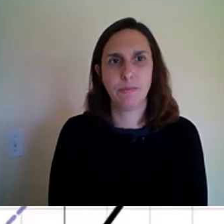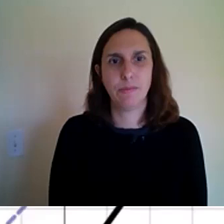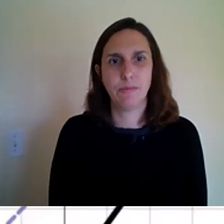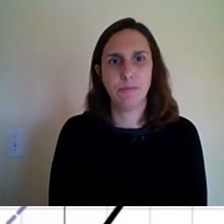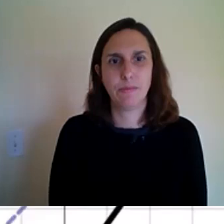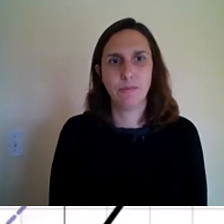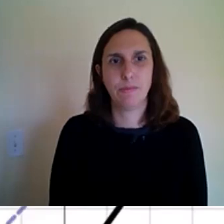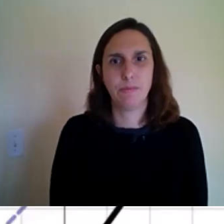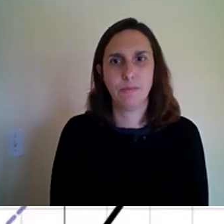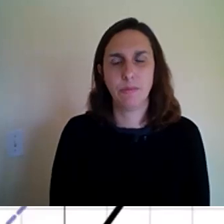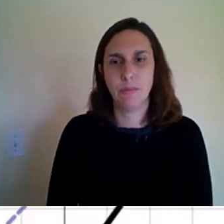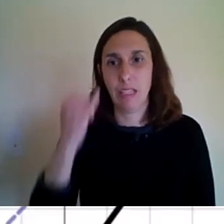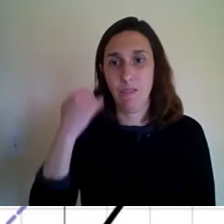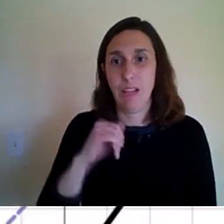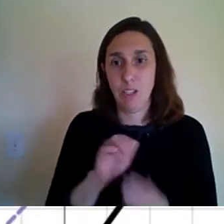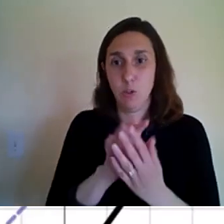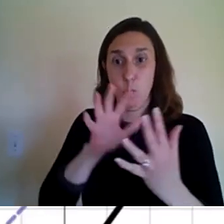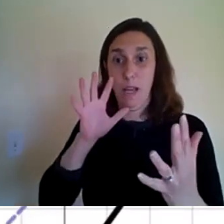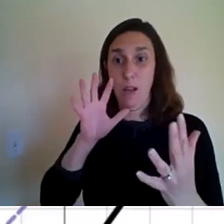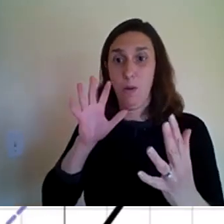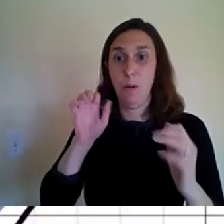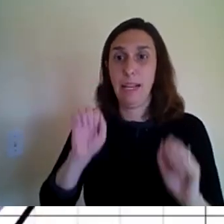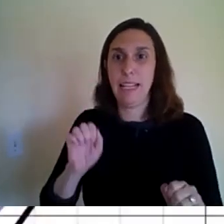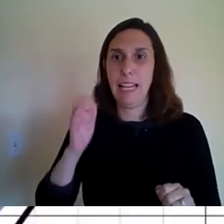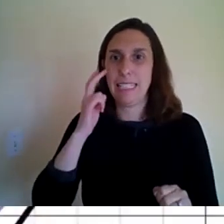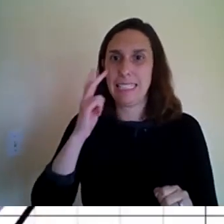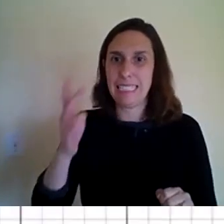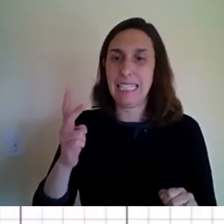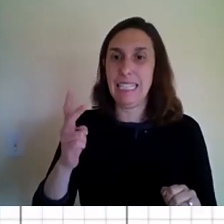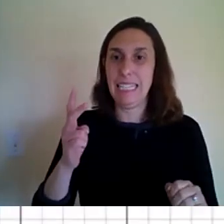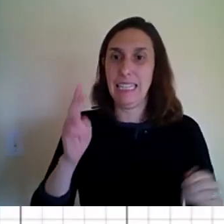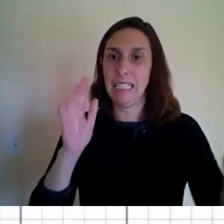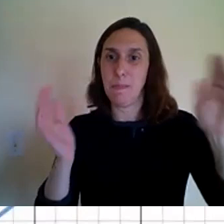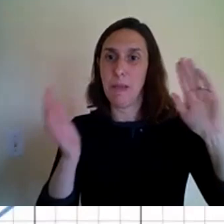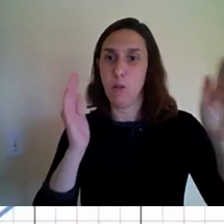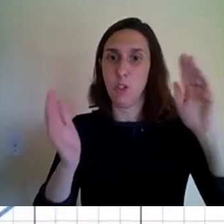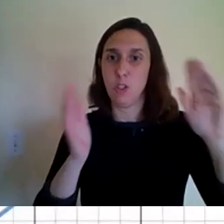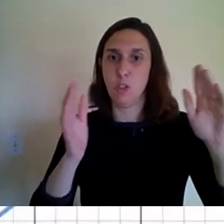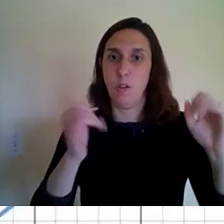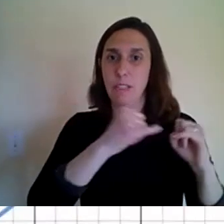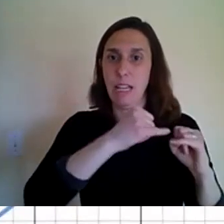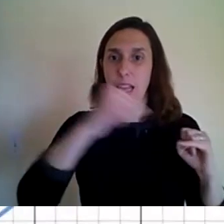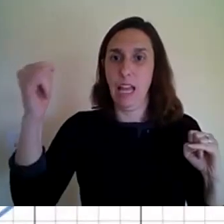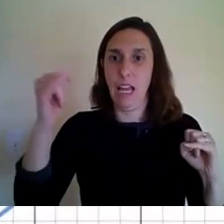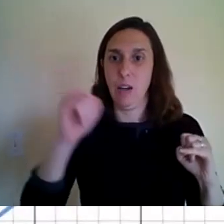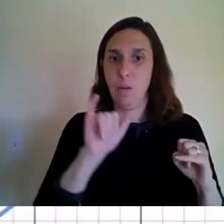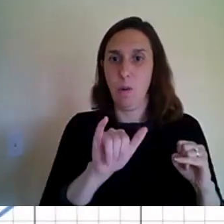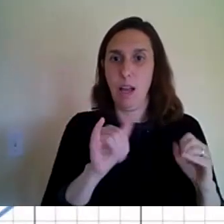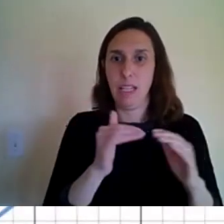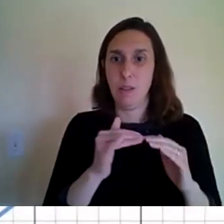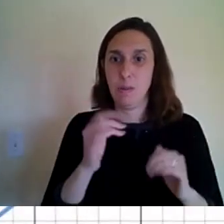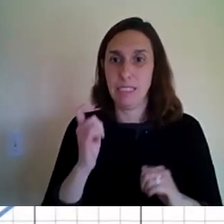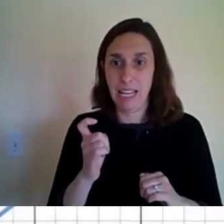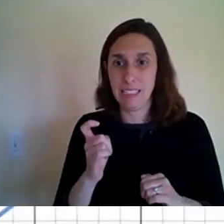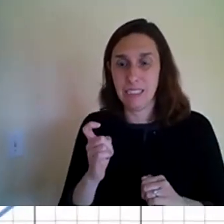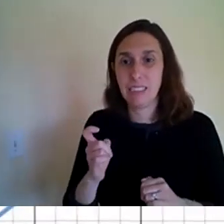And if I zoom out just enough, I can see that this mirrors over the line y equals x. And